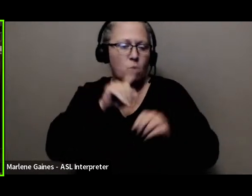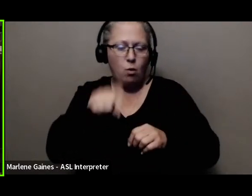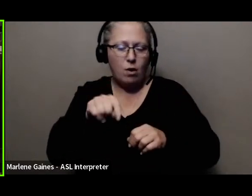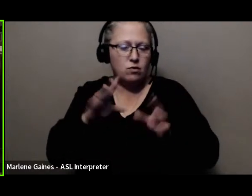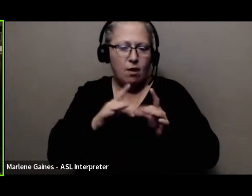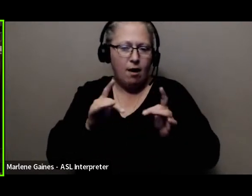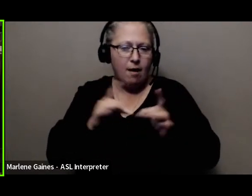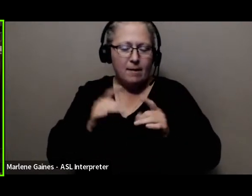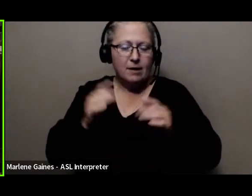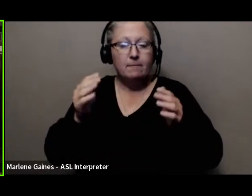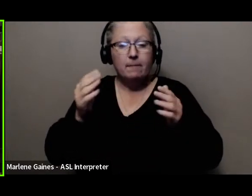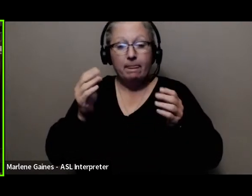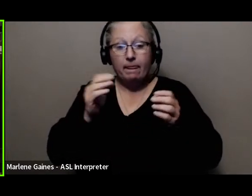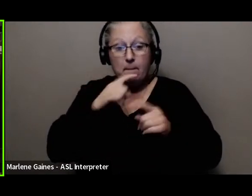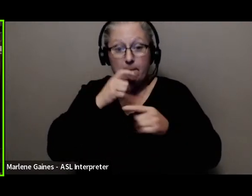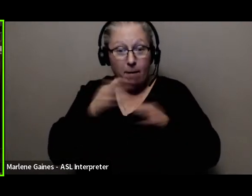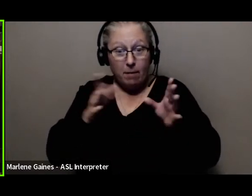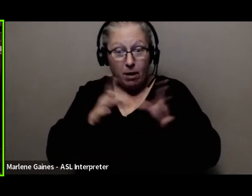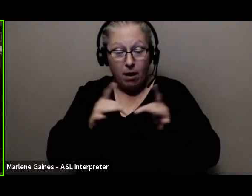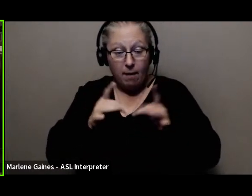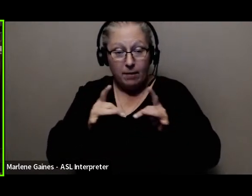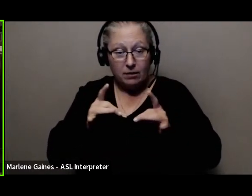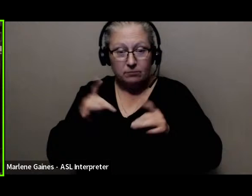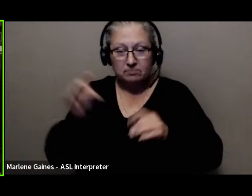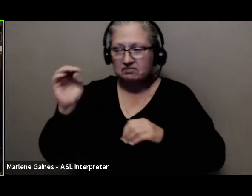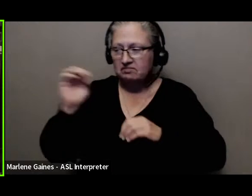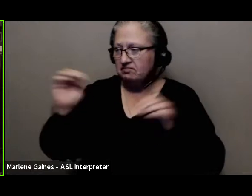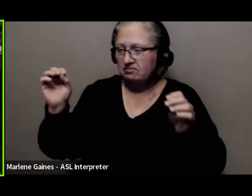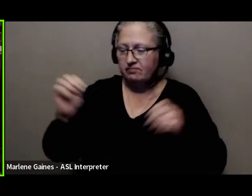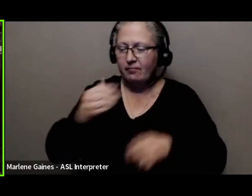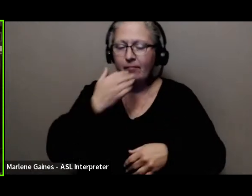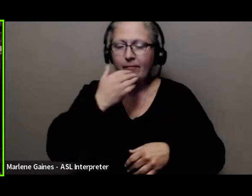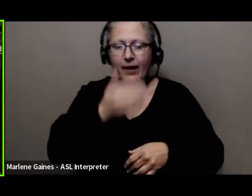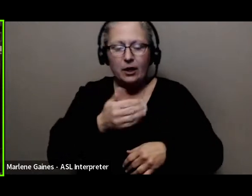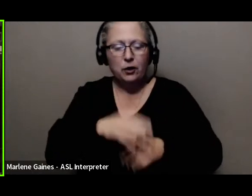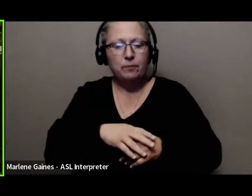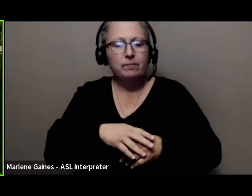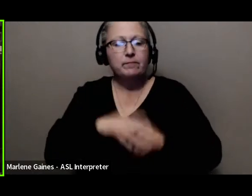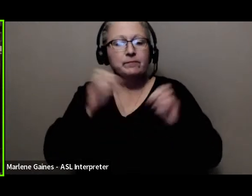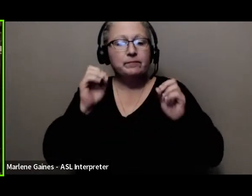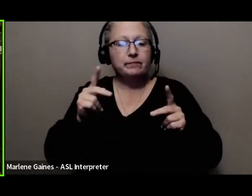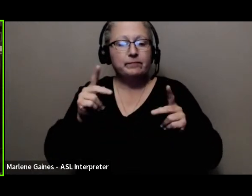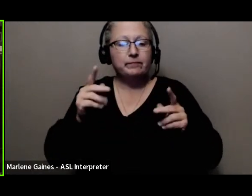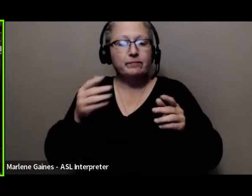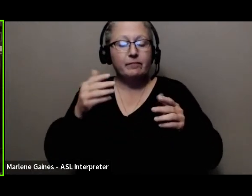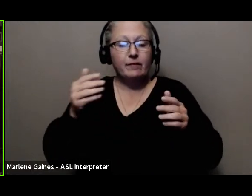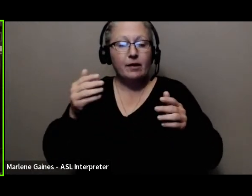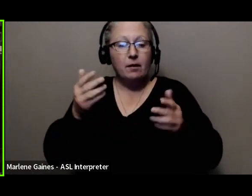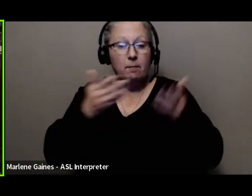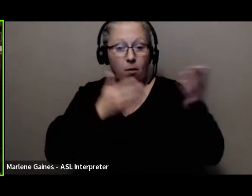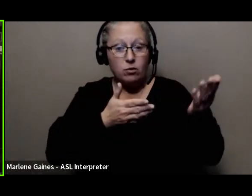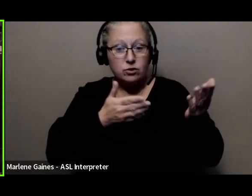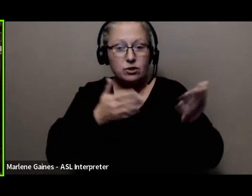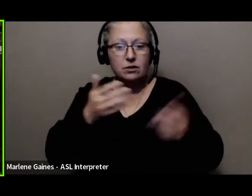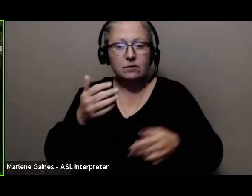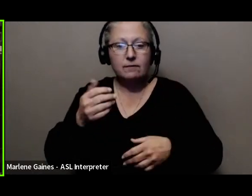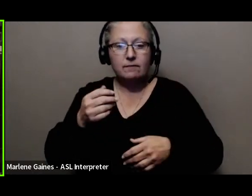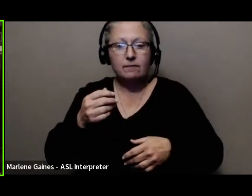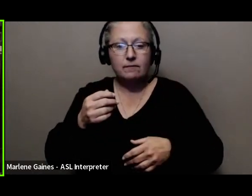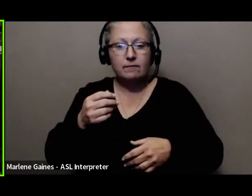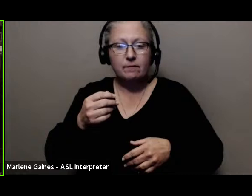comments. Are there any public comment? There are none. Thank you. Okay, I'd like to entertain a motion. Yep, we have it. Okay.